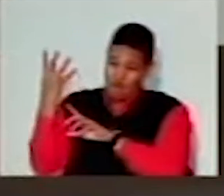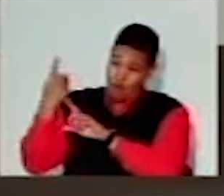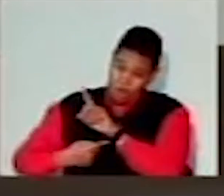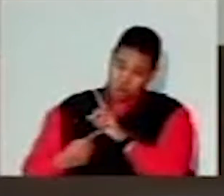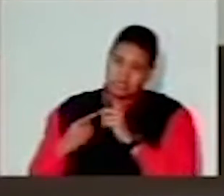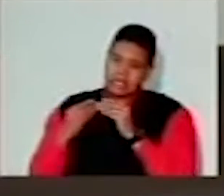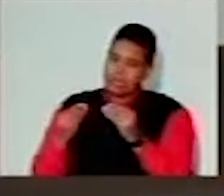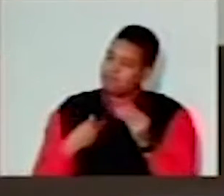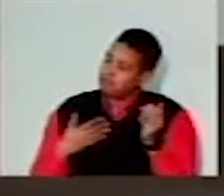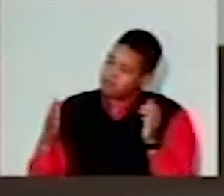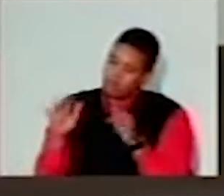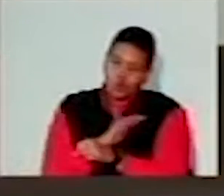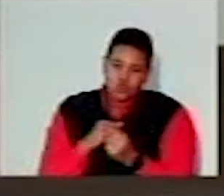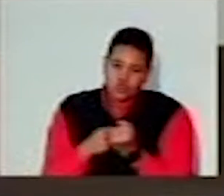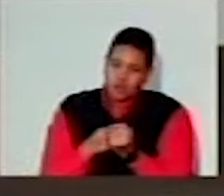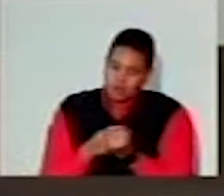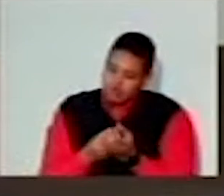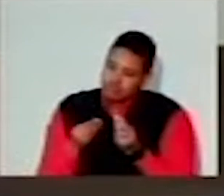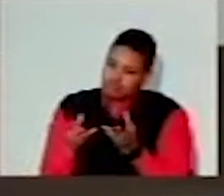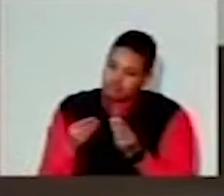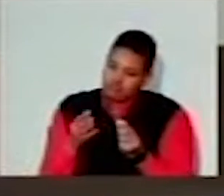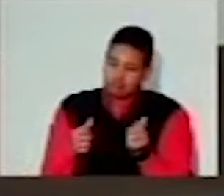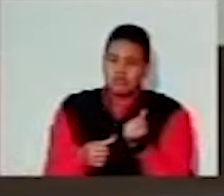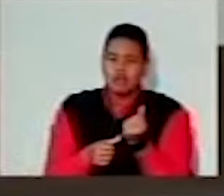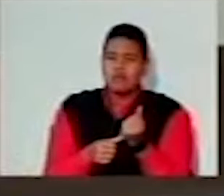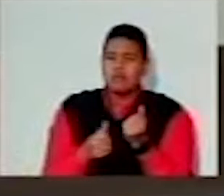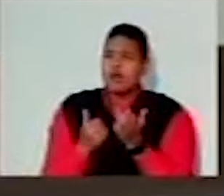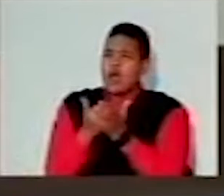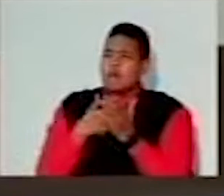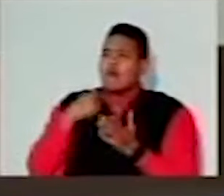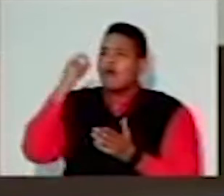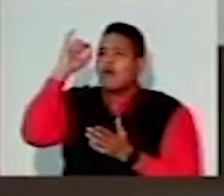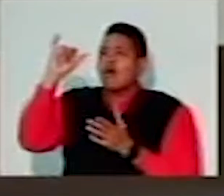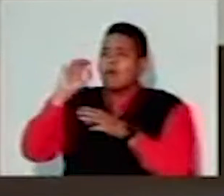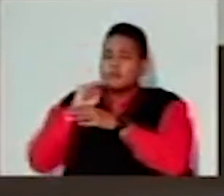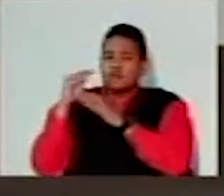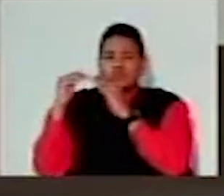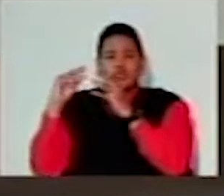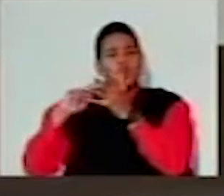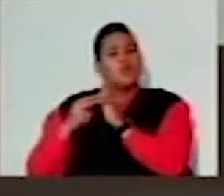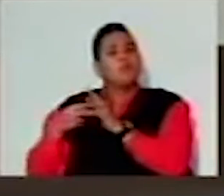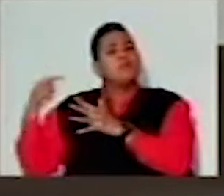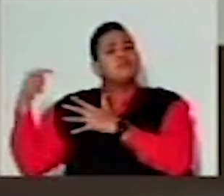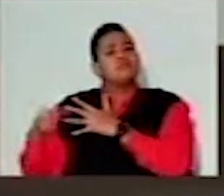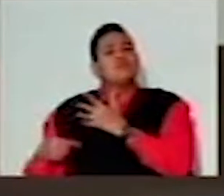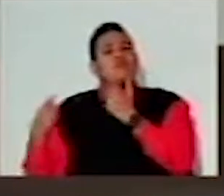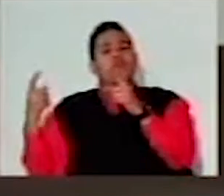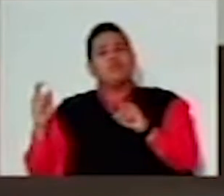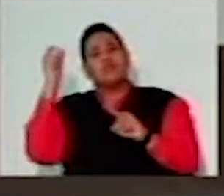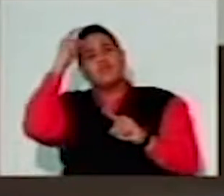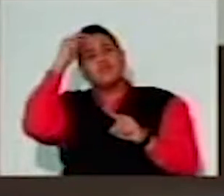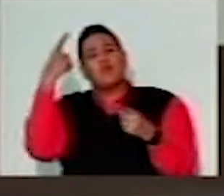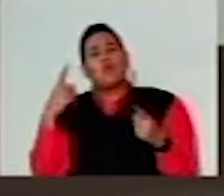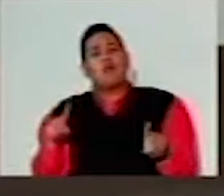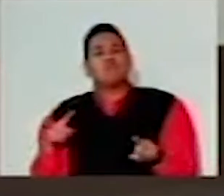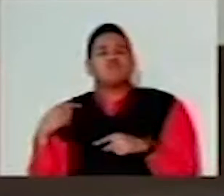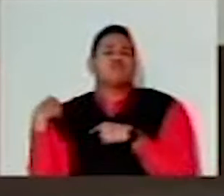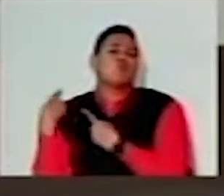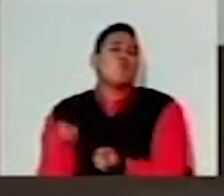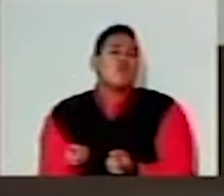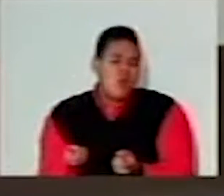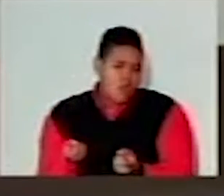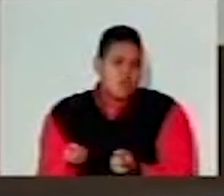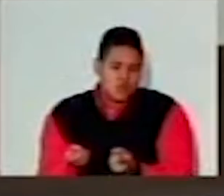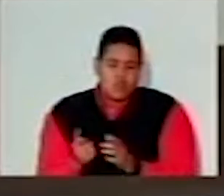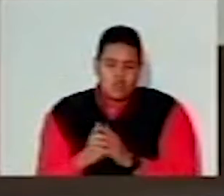full support and have assisted me in understanding the Ministry of Justice and to understand what has taken place so